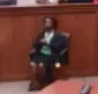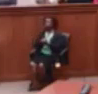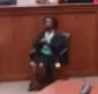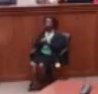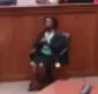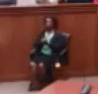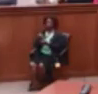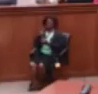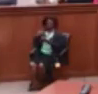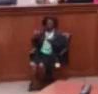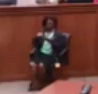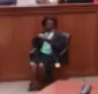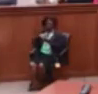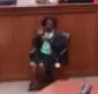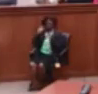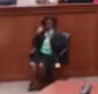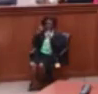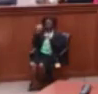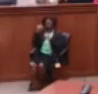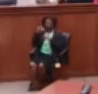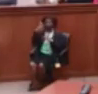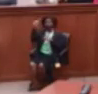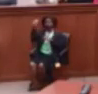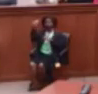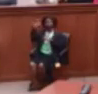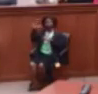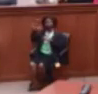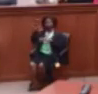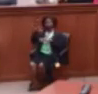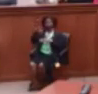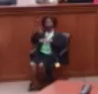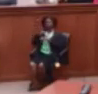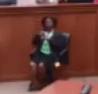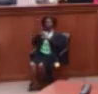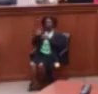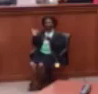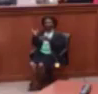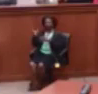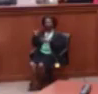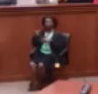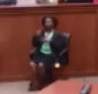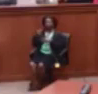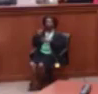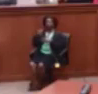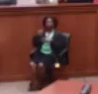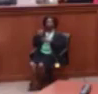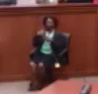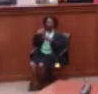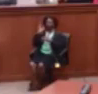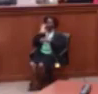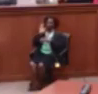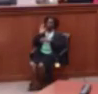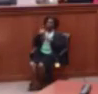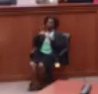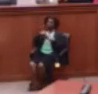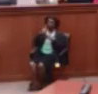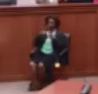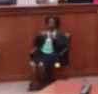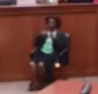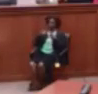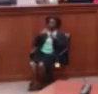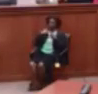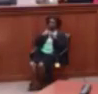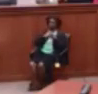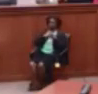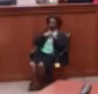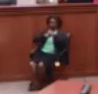things we heard as we were out in the field is that to get the, remember, I'm going to go back to this, the tiering of our